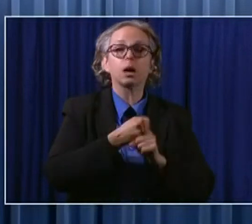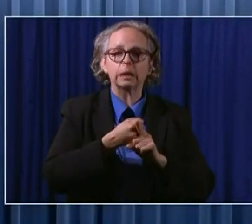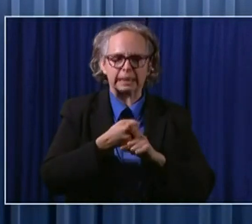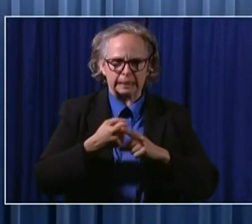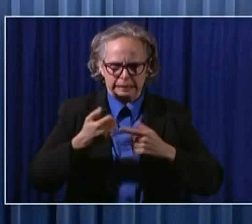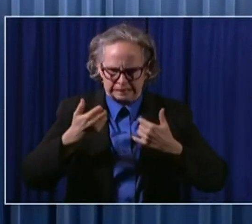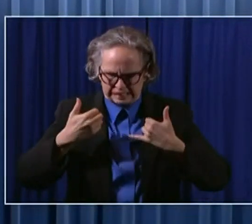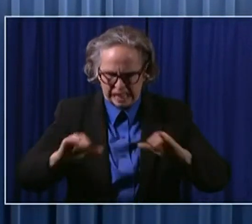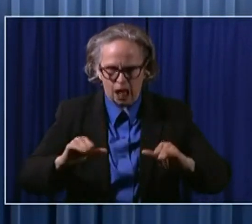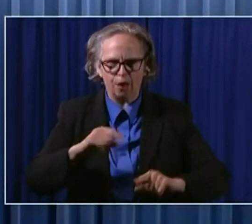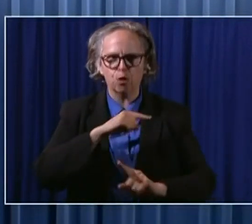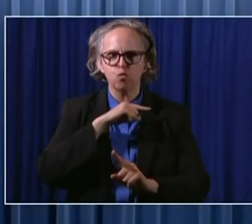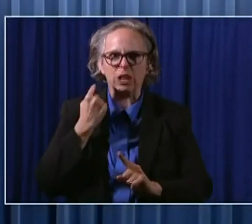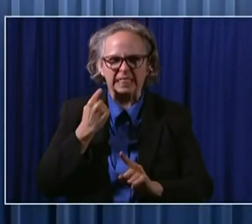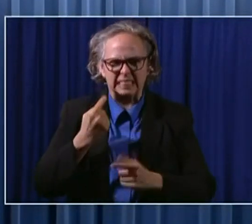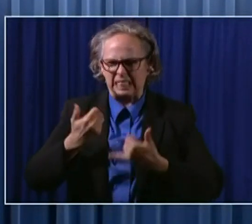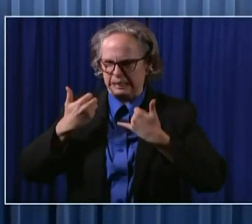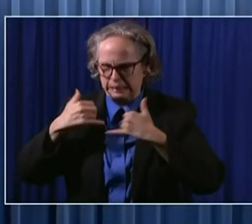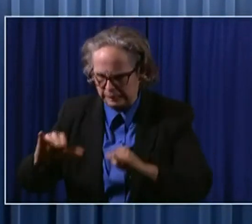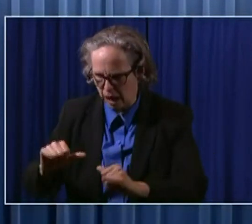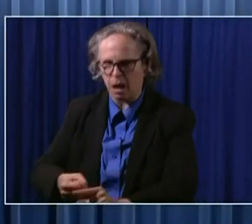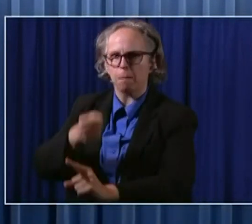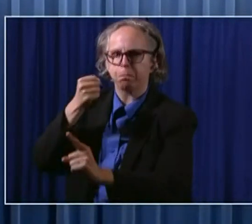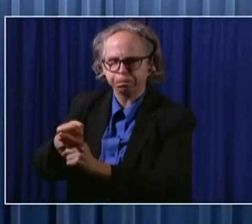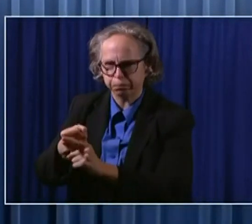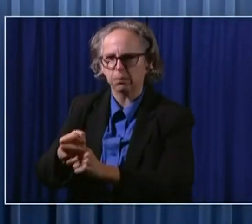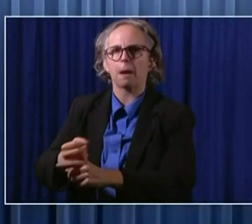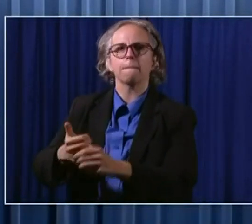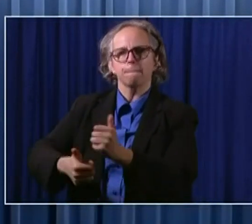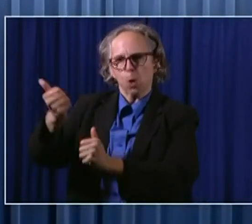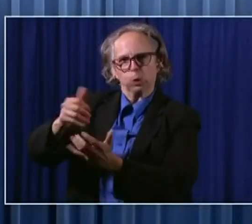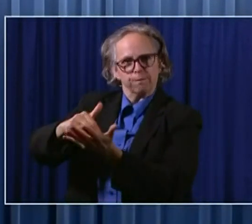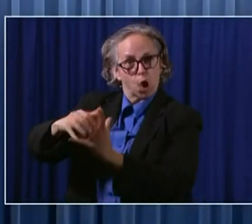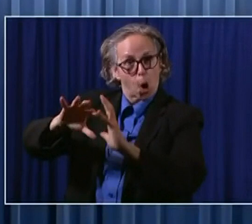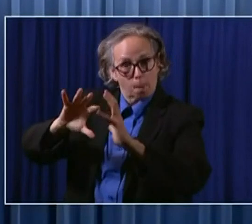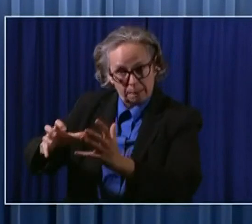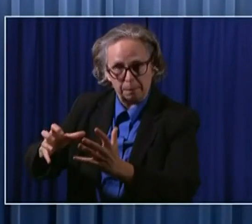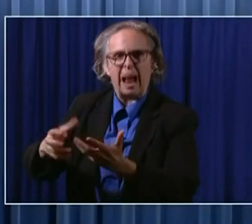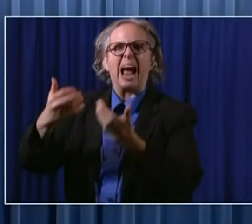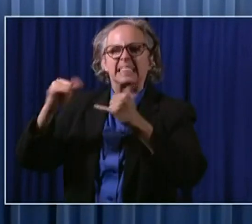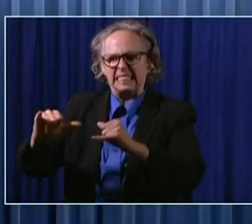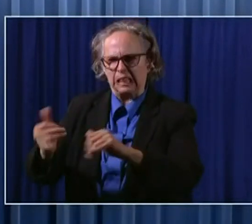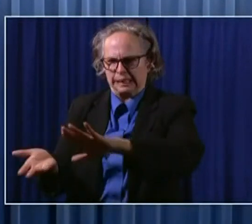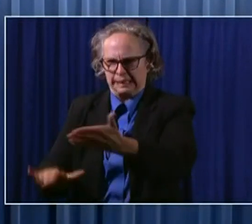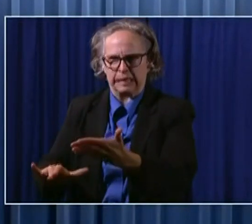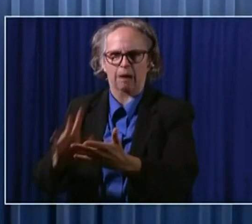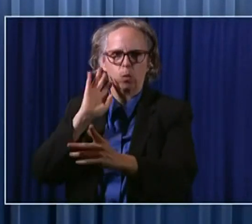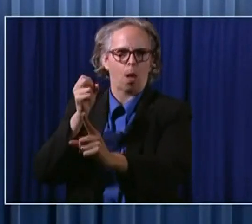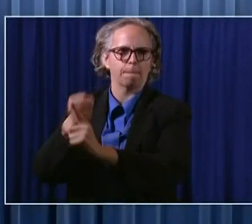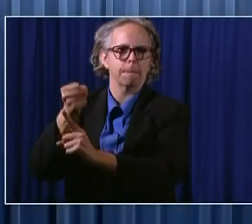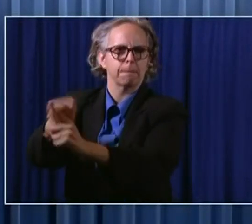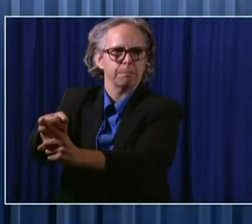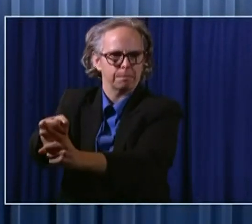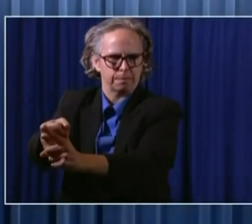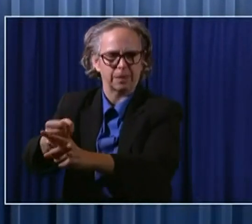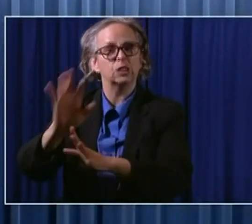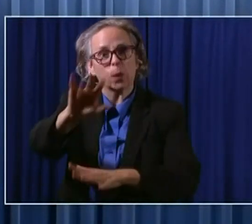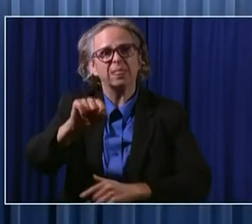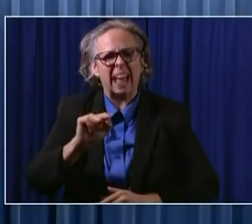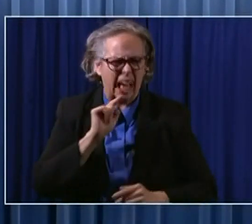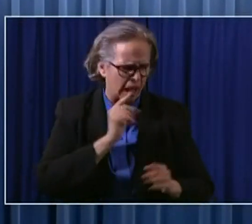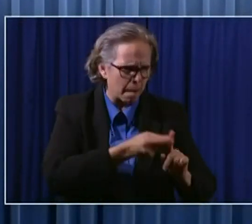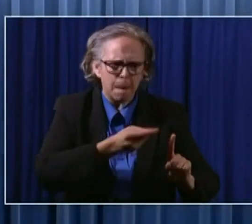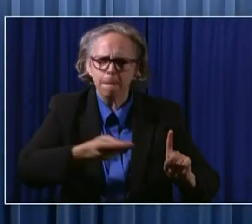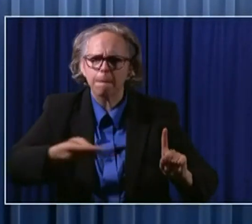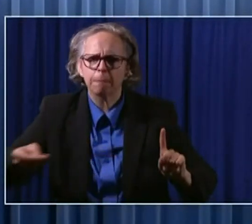most vulnerable no matter who gets it first. And so that is a big concern. We are seeing some young people who are getting pretty sick.